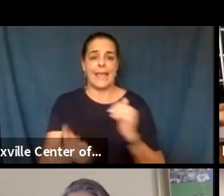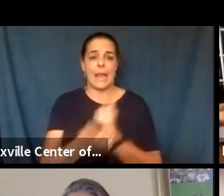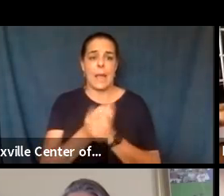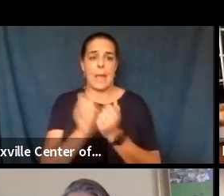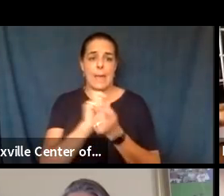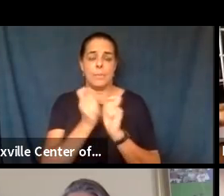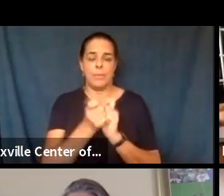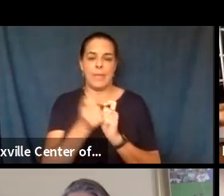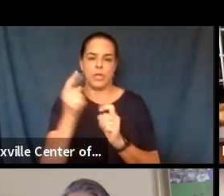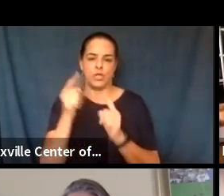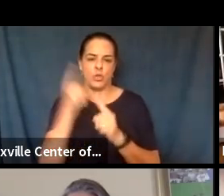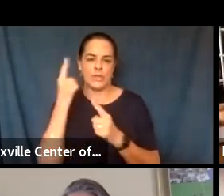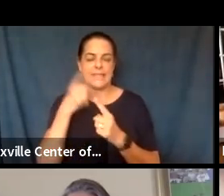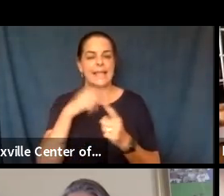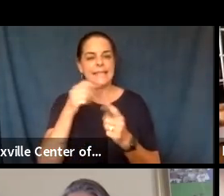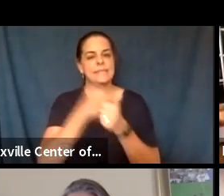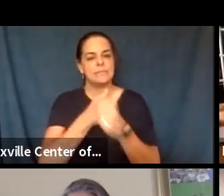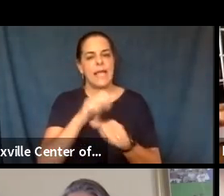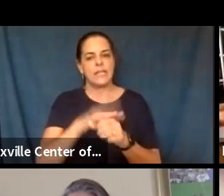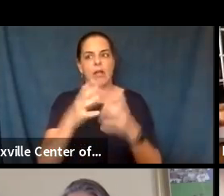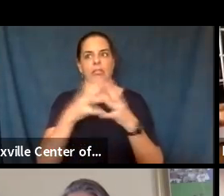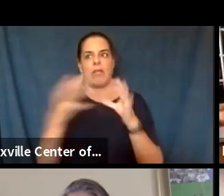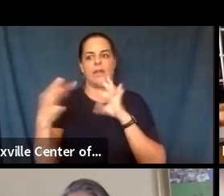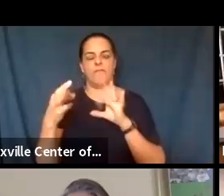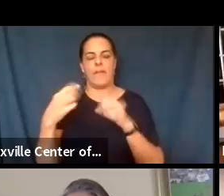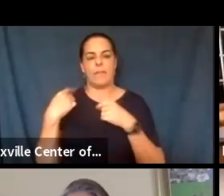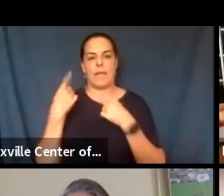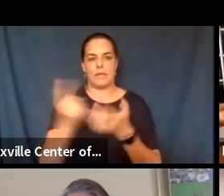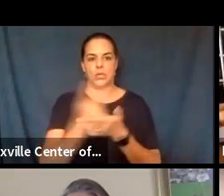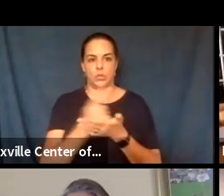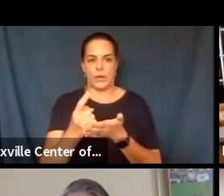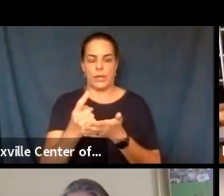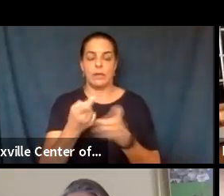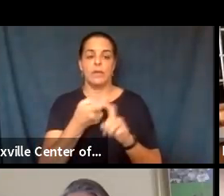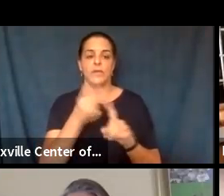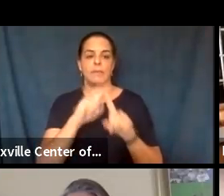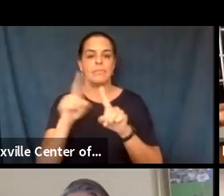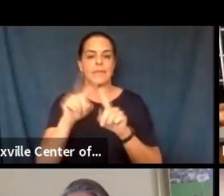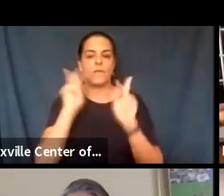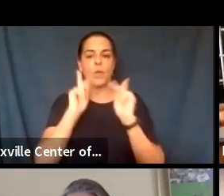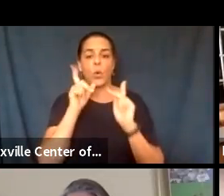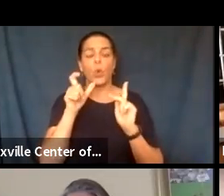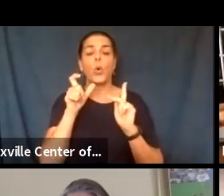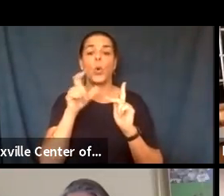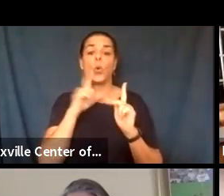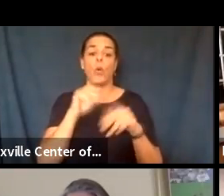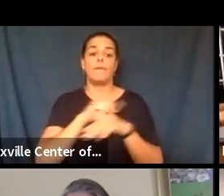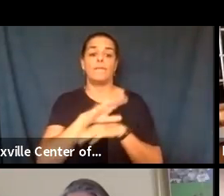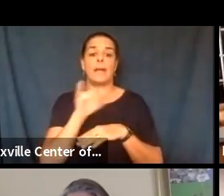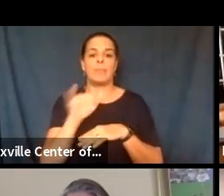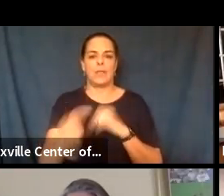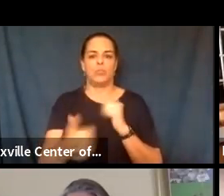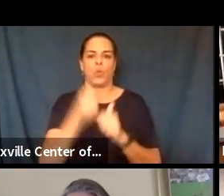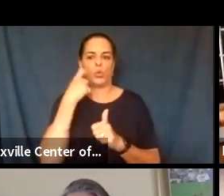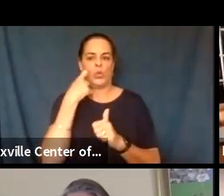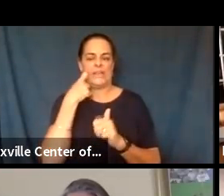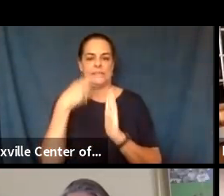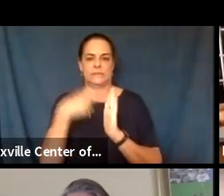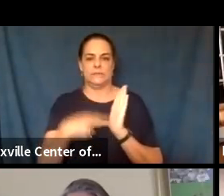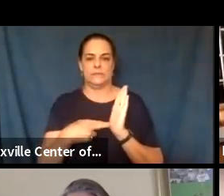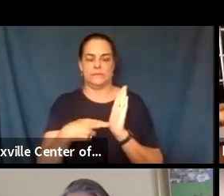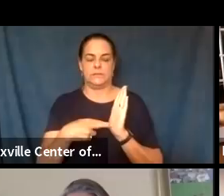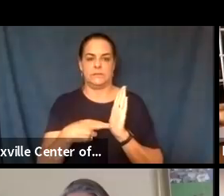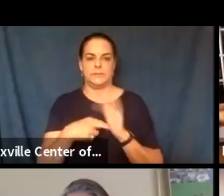feedback we've received in the past week from people who have been affected by this most recent regulation, saying,